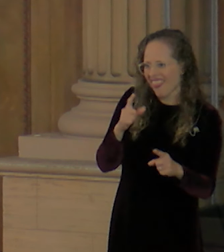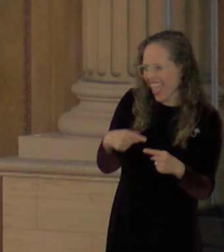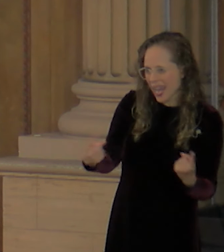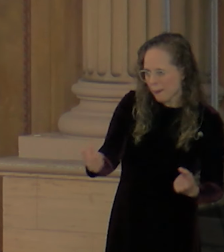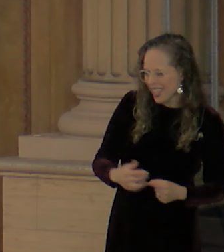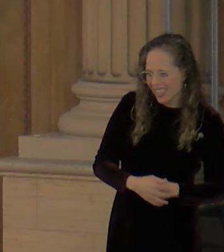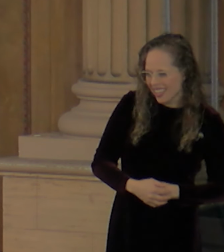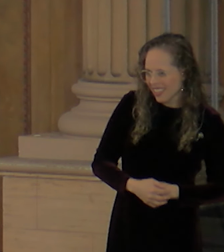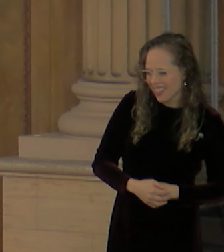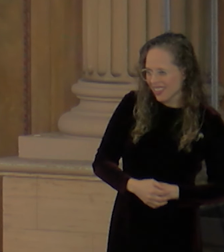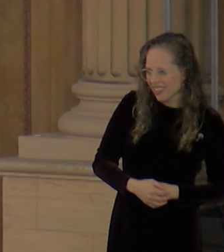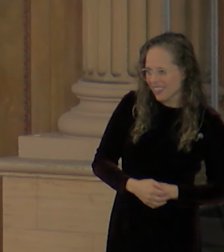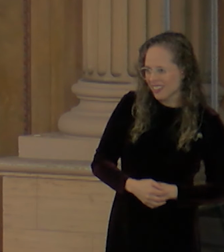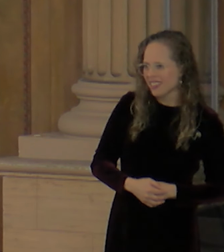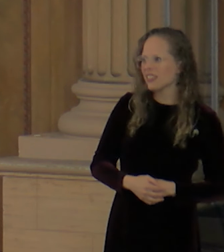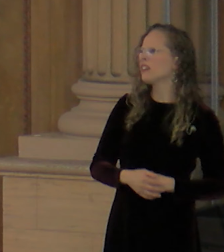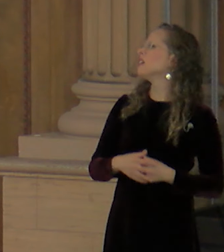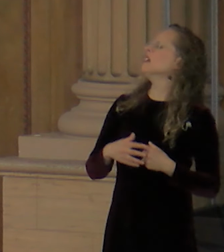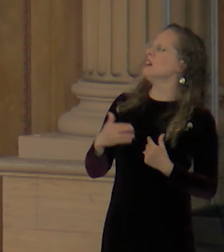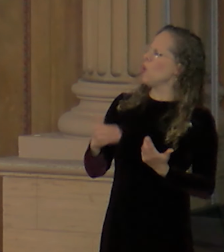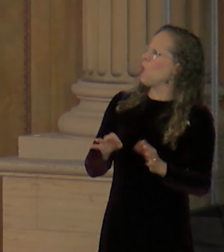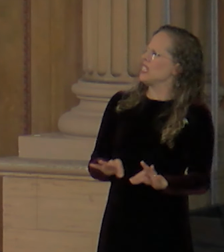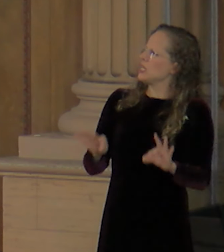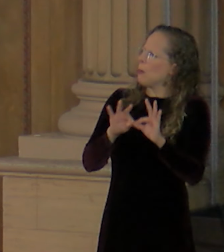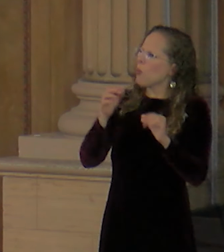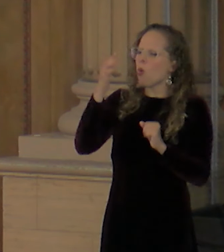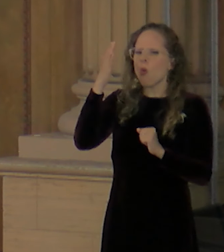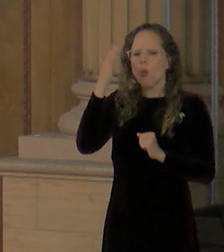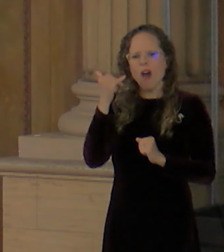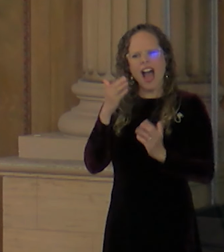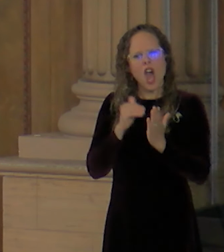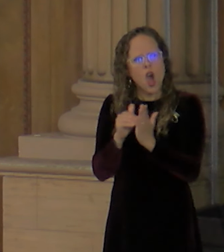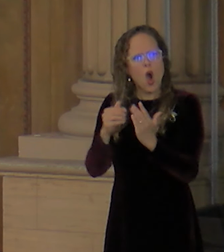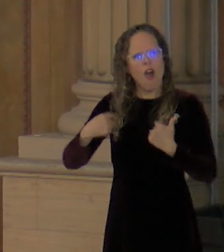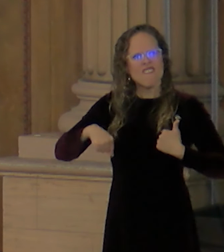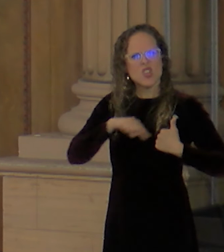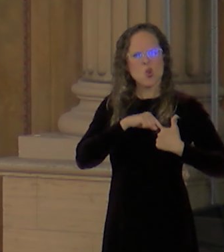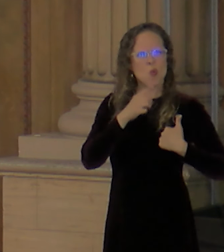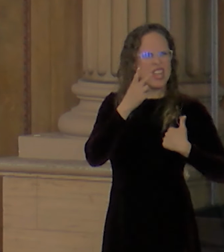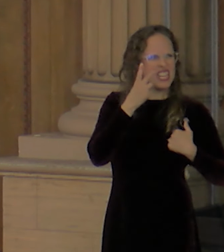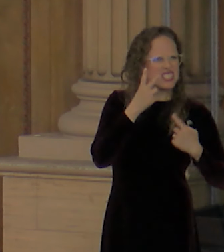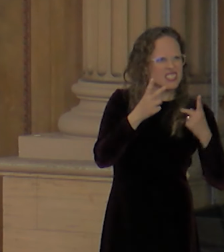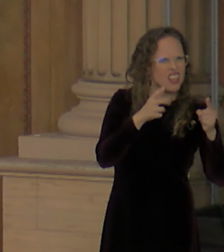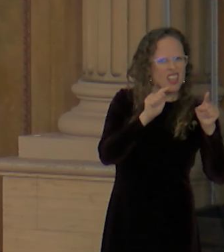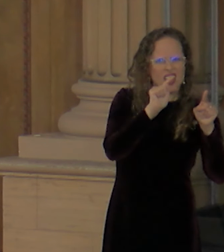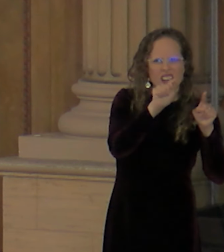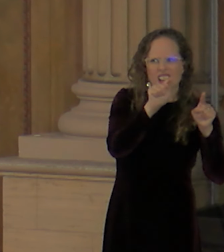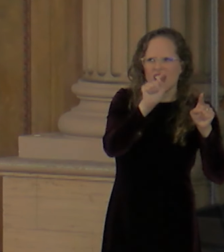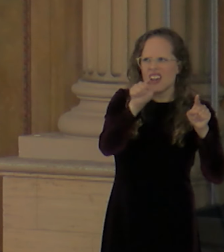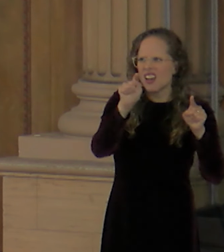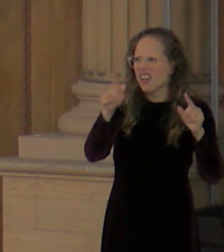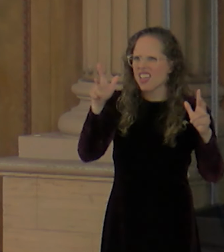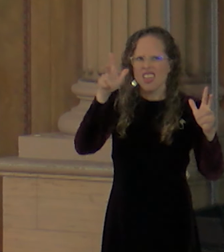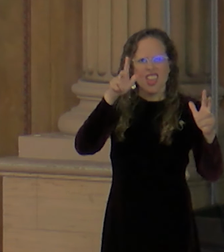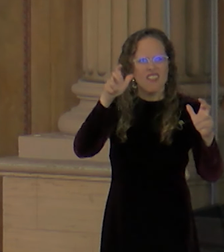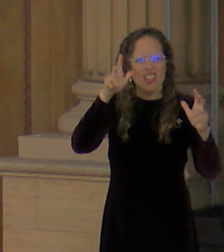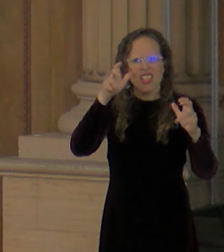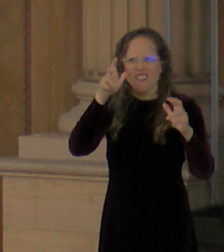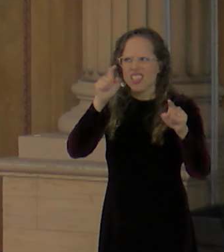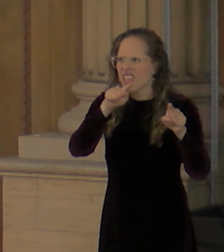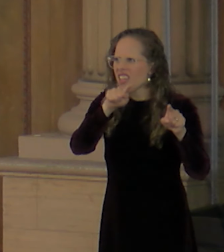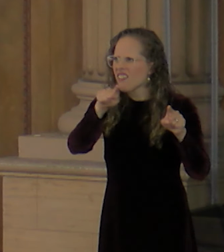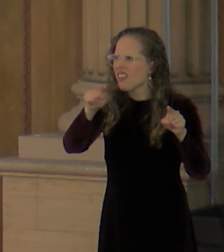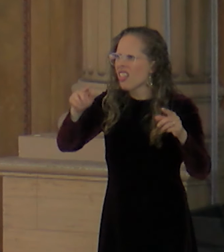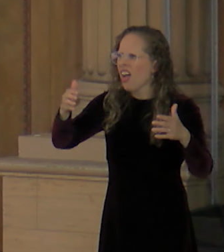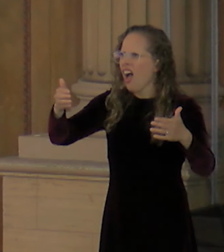And isn't this so important for us? Because so often we go through life and encounter so much evil in so many people and in so many places in society, and we can get